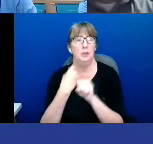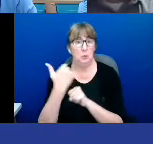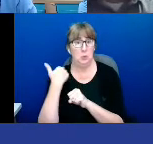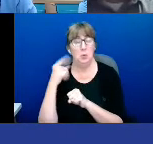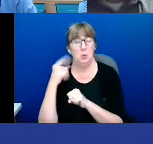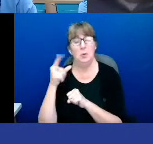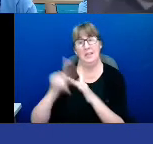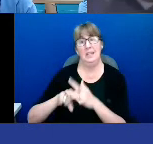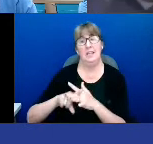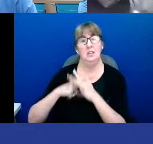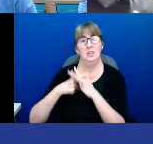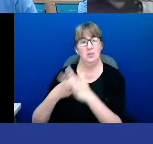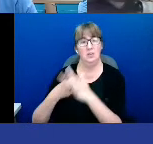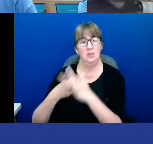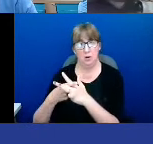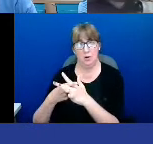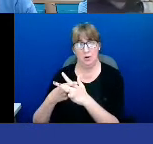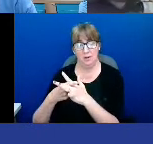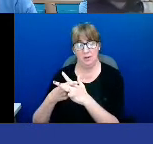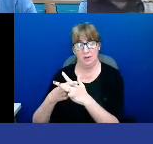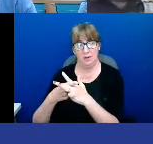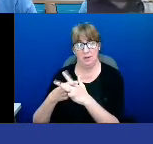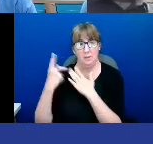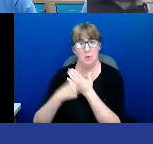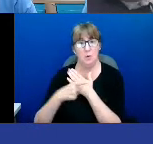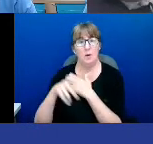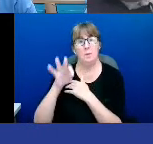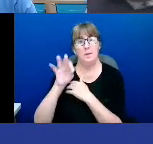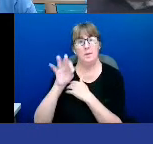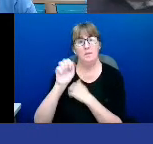a great work program in Fayette County.